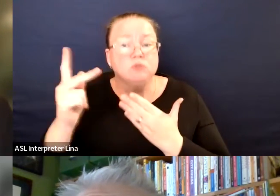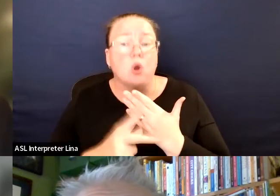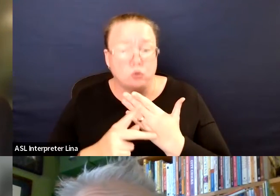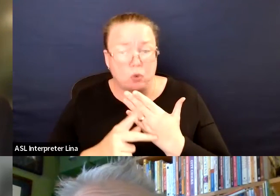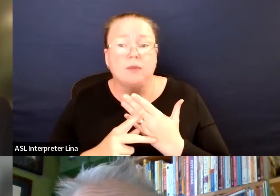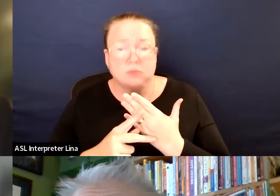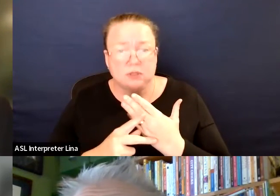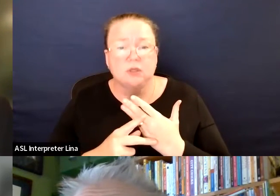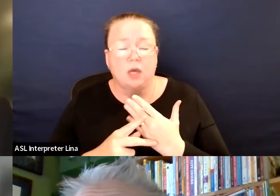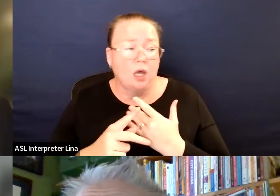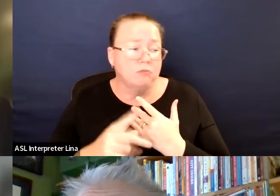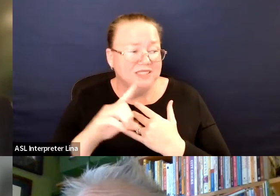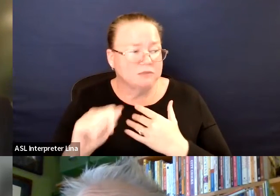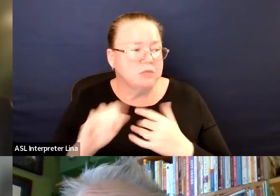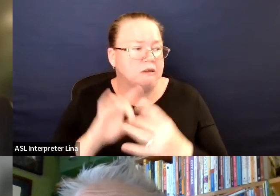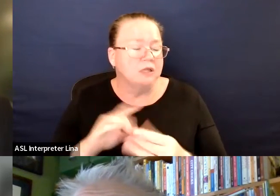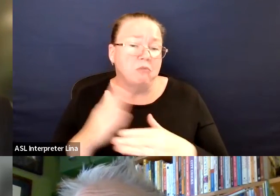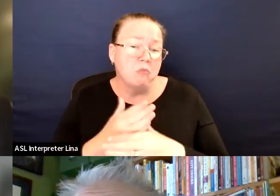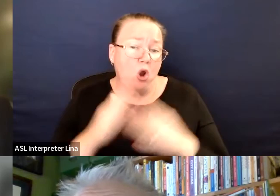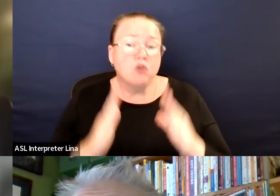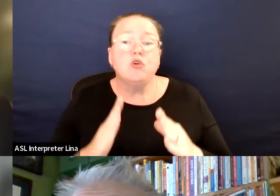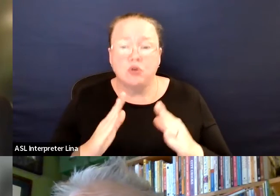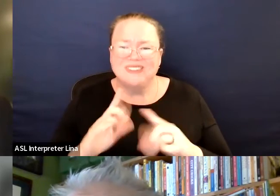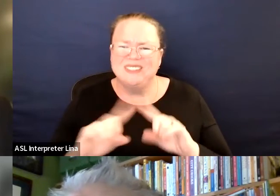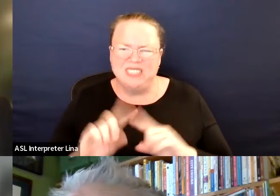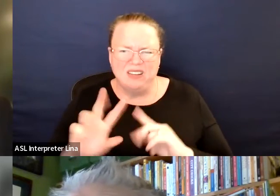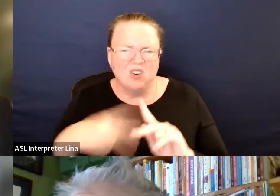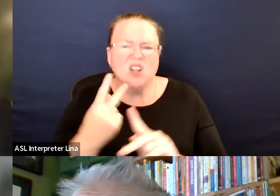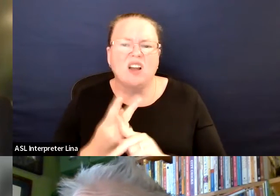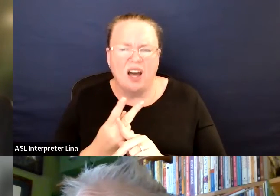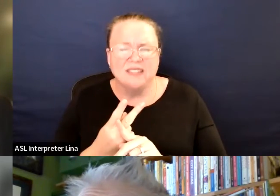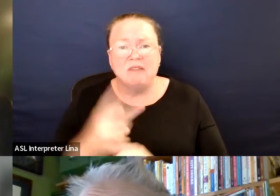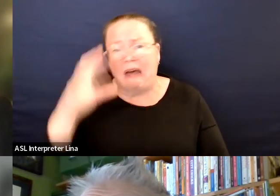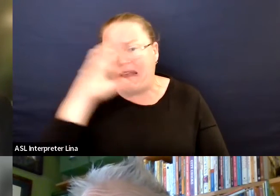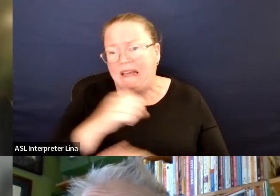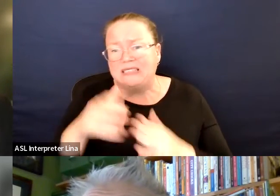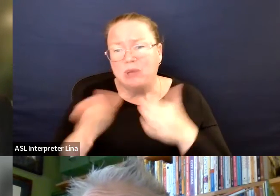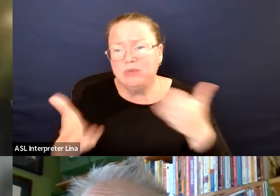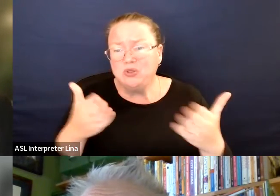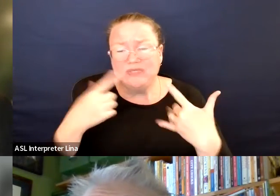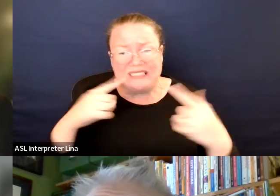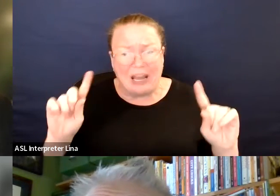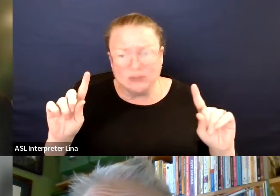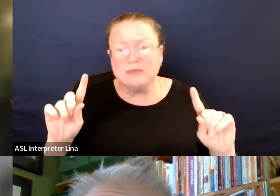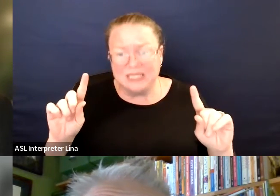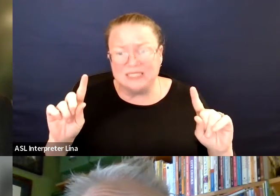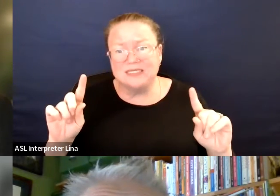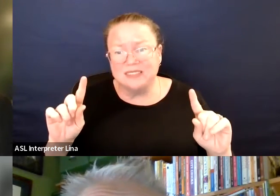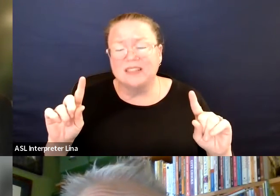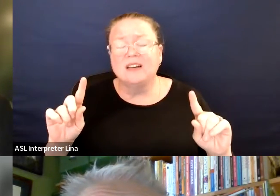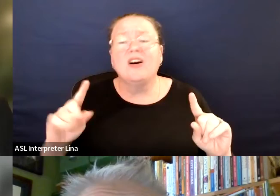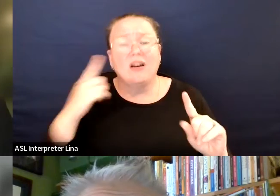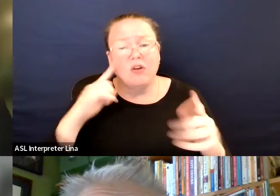and Disability Link partners with them with all kinds of, I suppose, public service announcements they are to